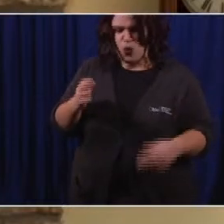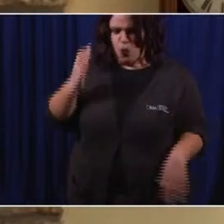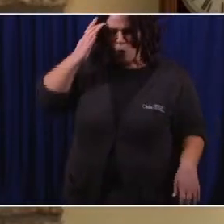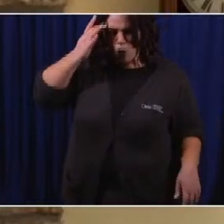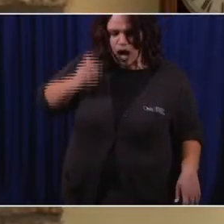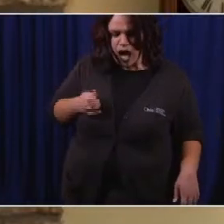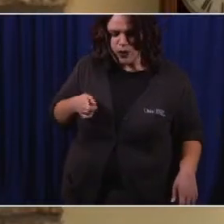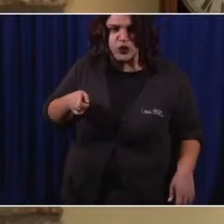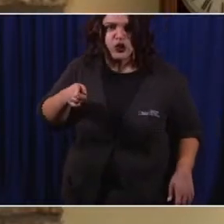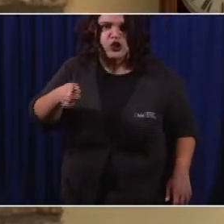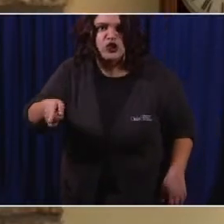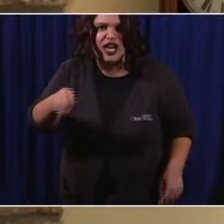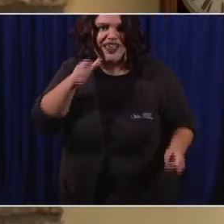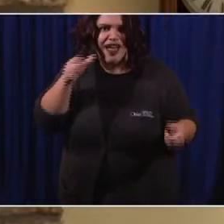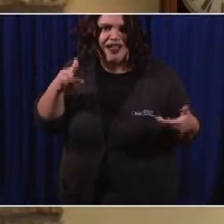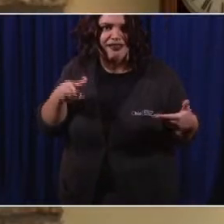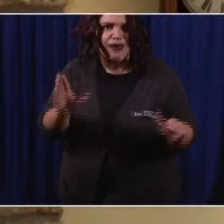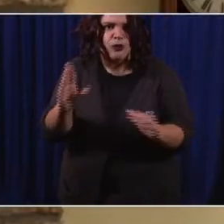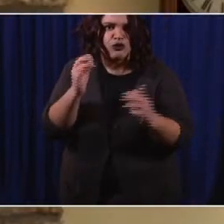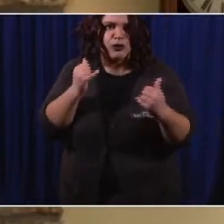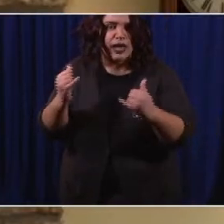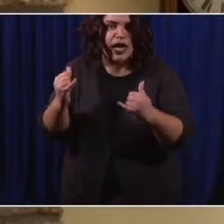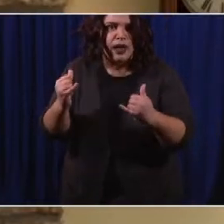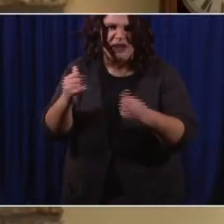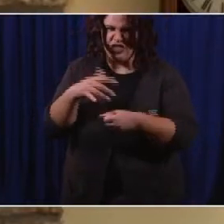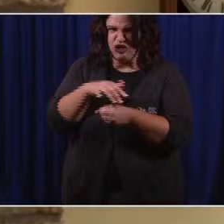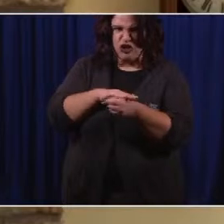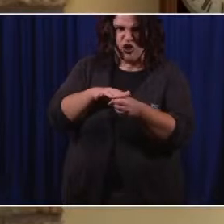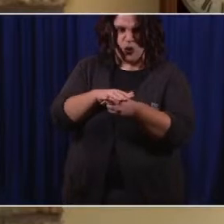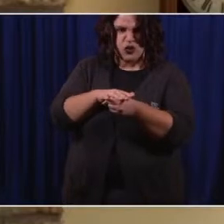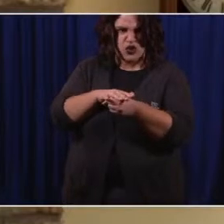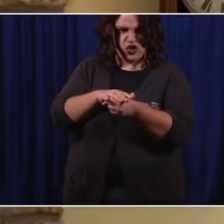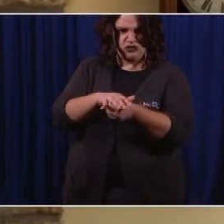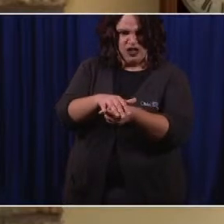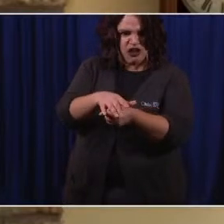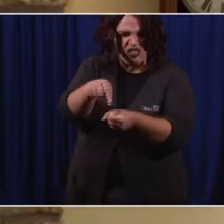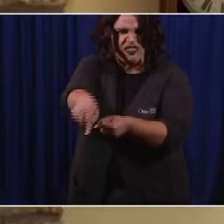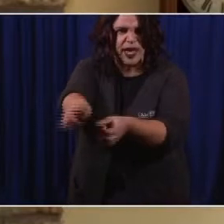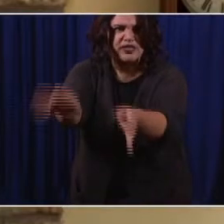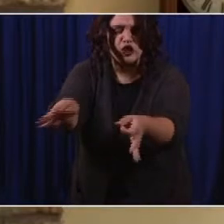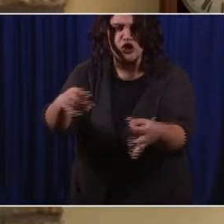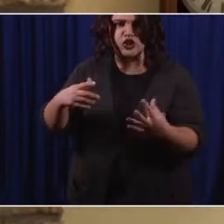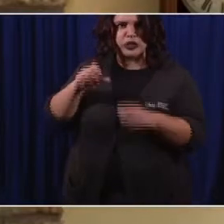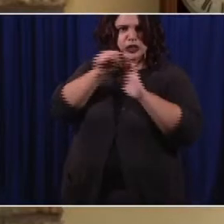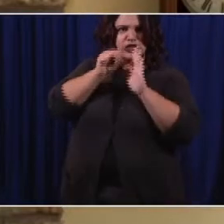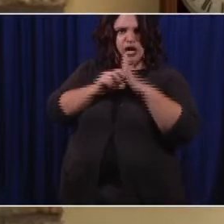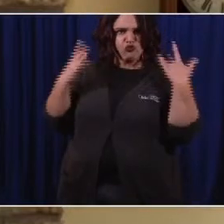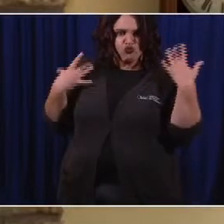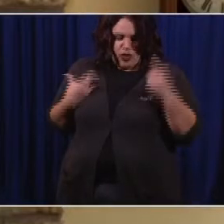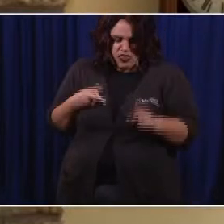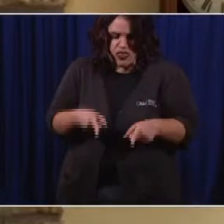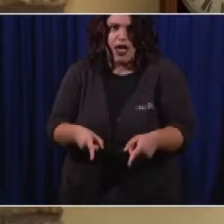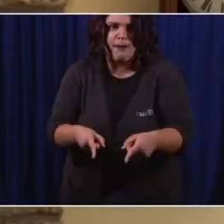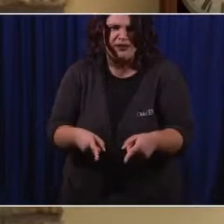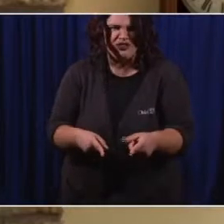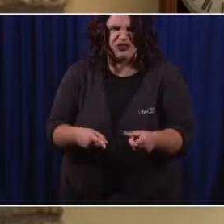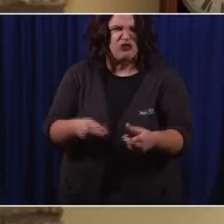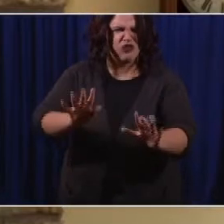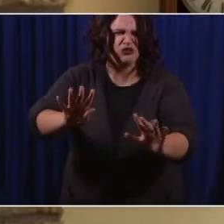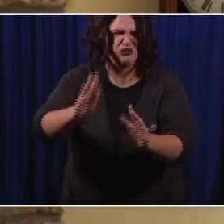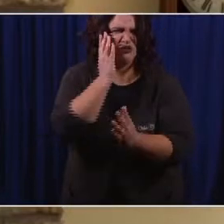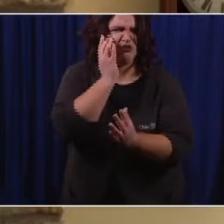the chance to play if the local officials are allowed to make the decisions? And what can you be more specific about what